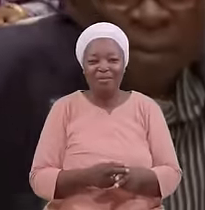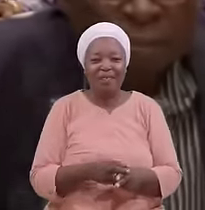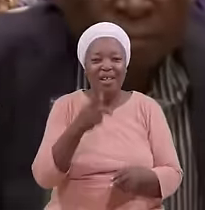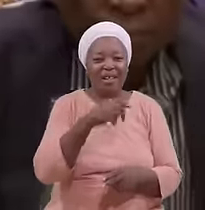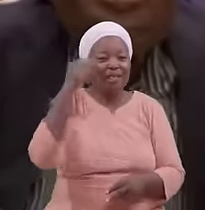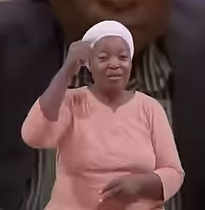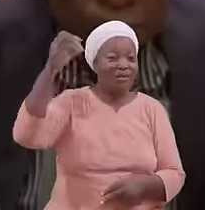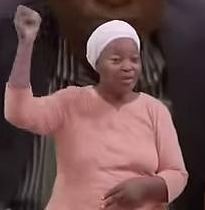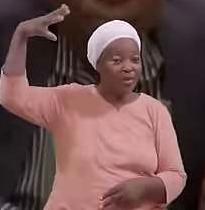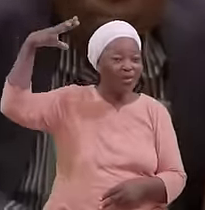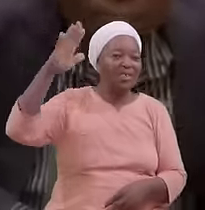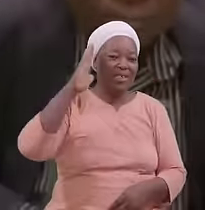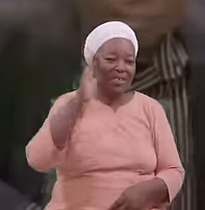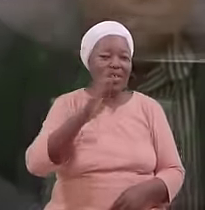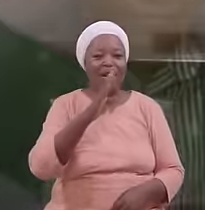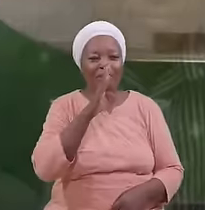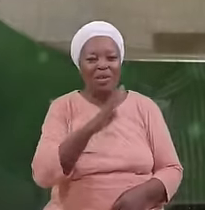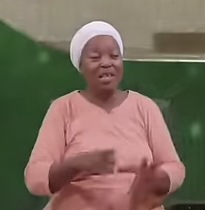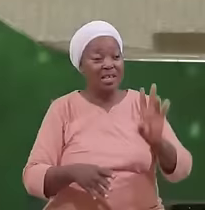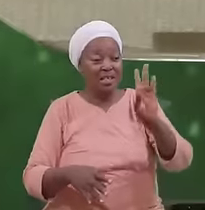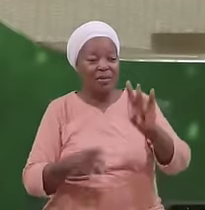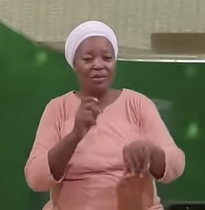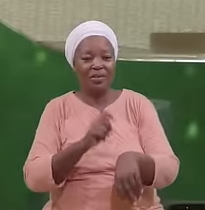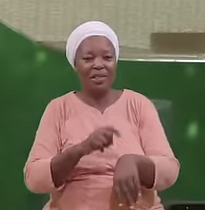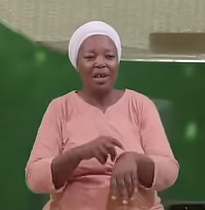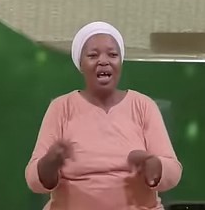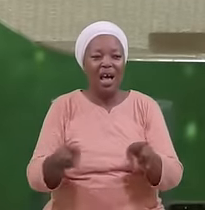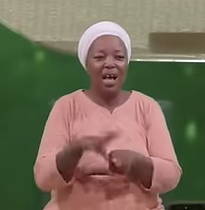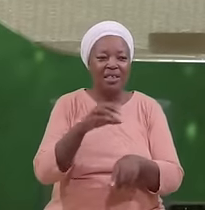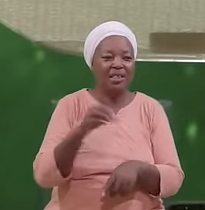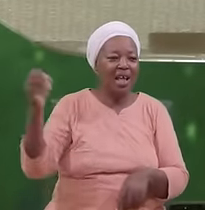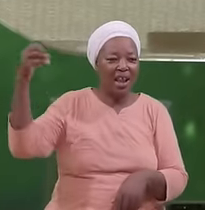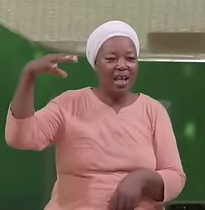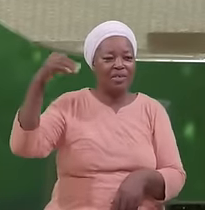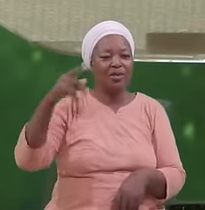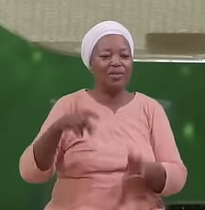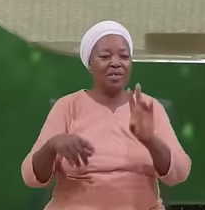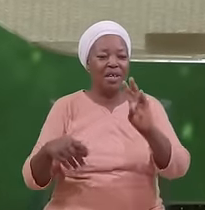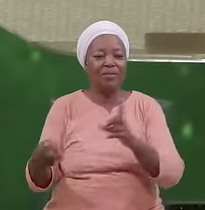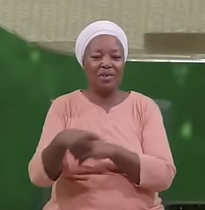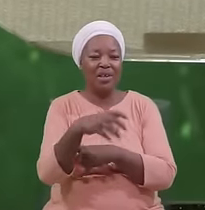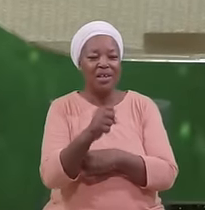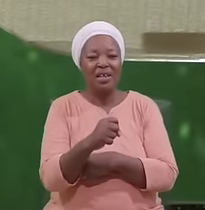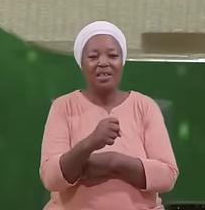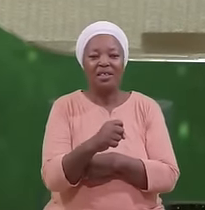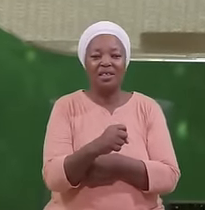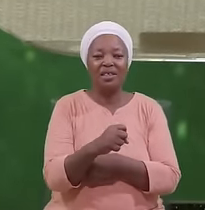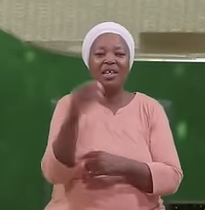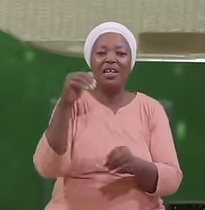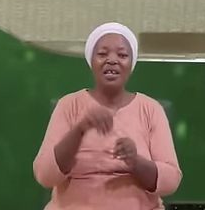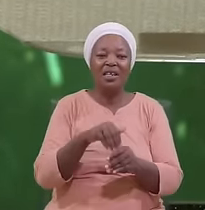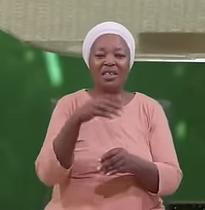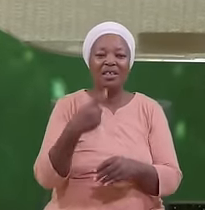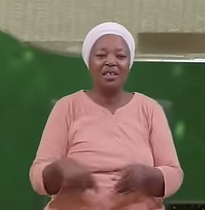sun shall be sevenfold as the light of 7 days in